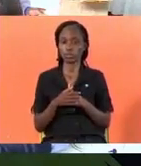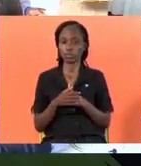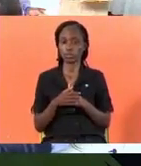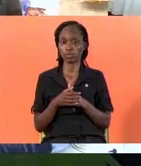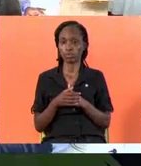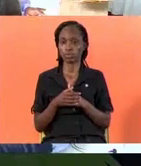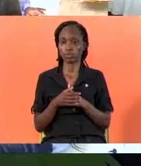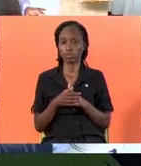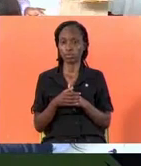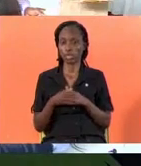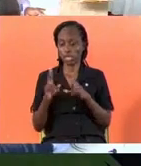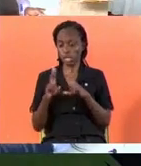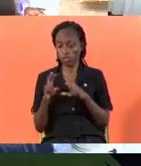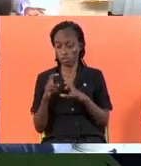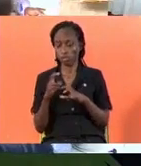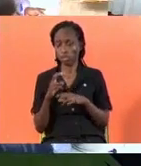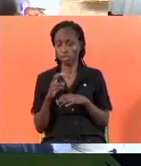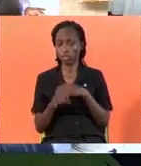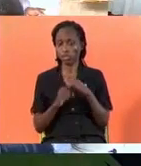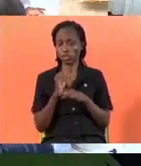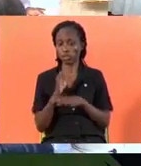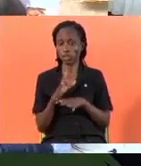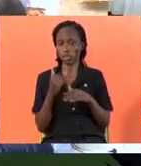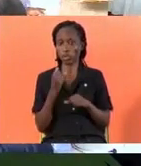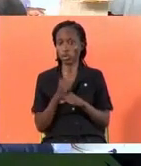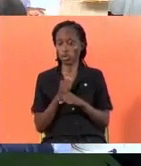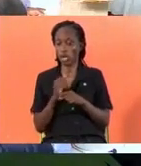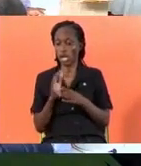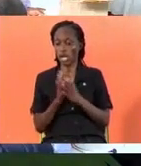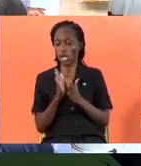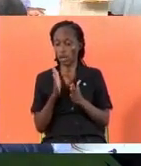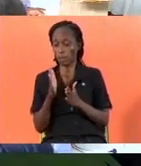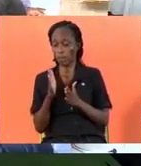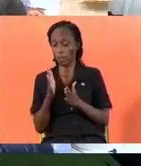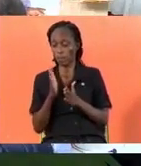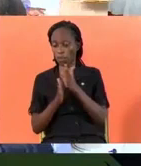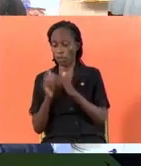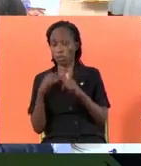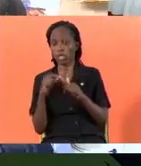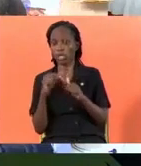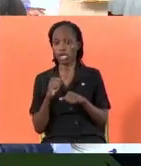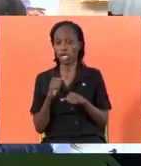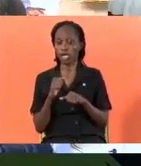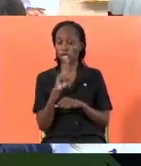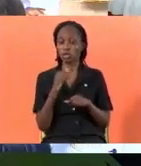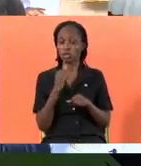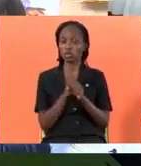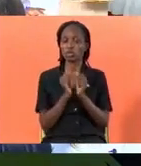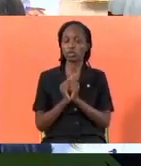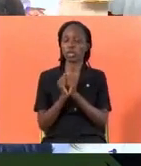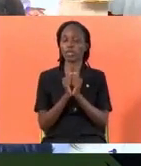investigative journalism that we can apply and strategies that we can apply for us to work together